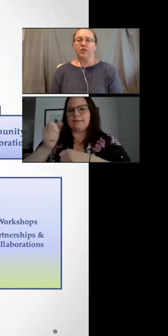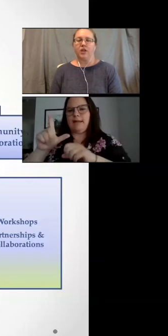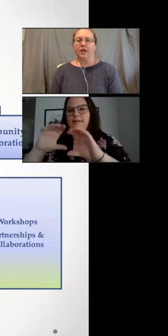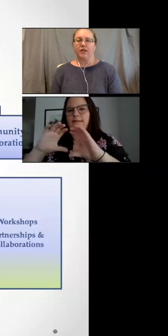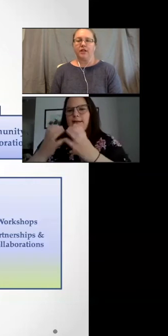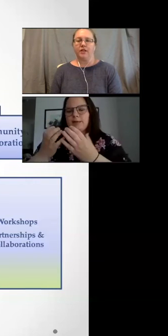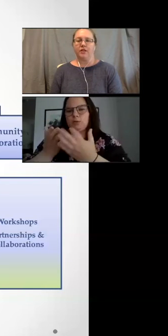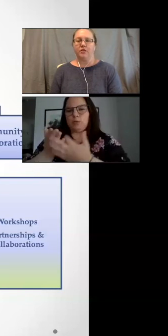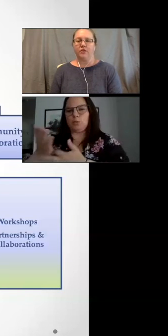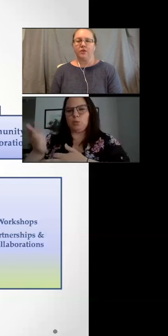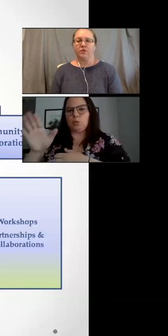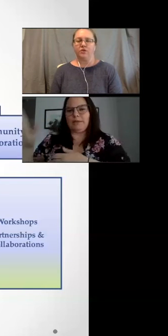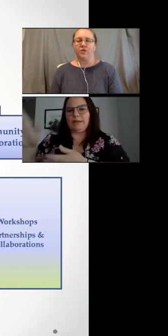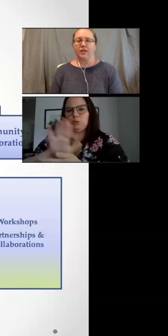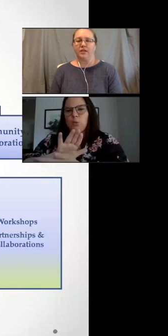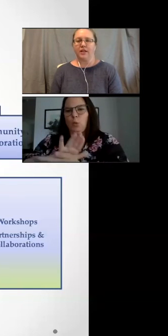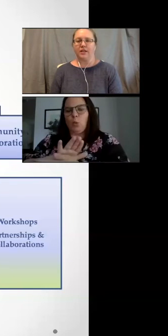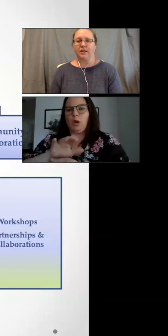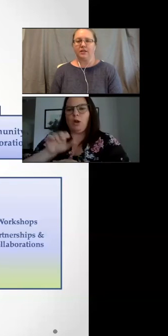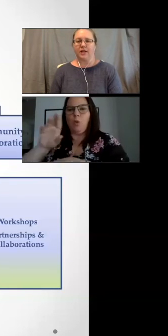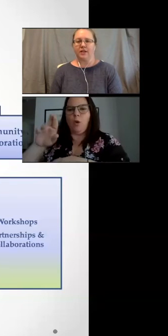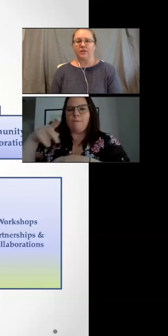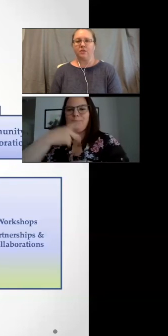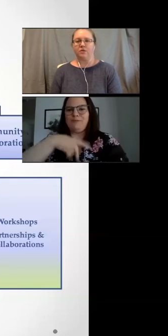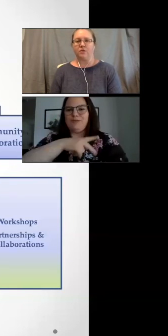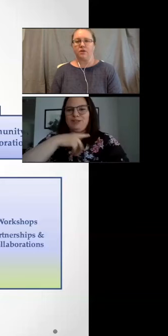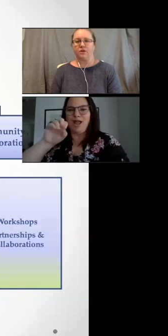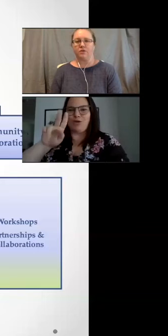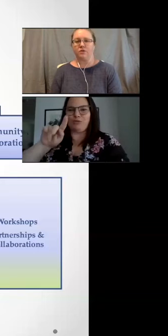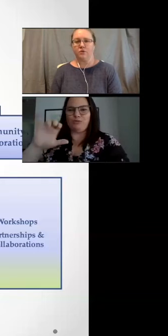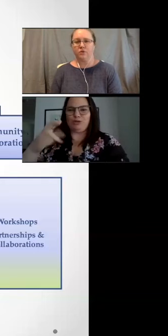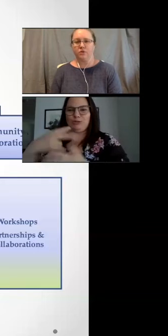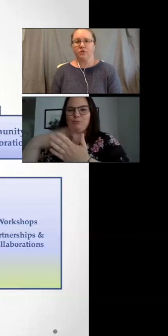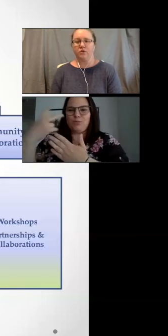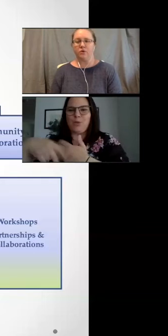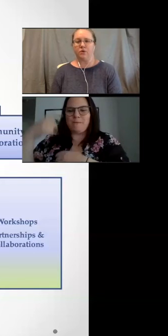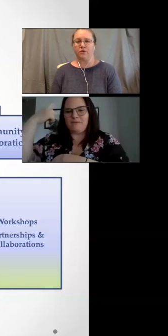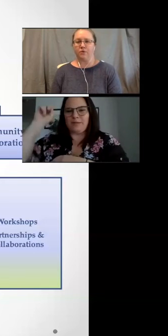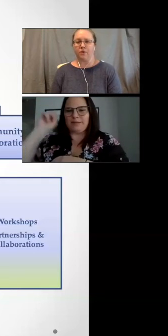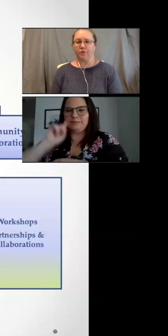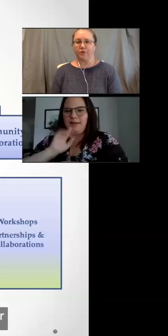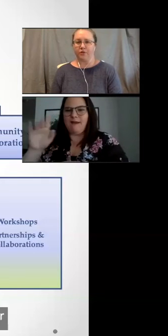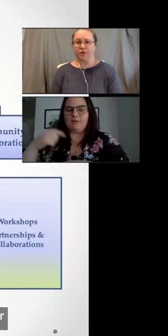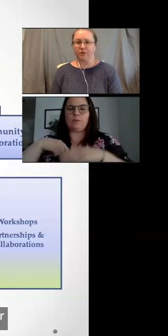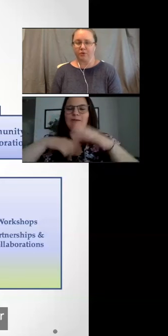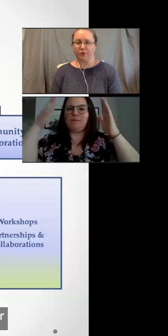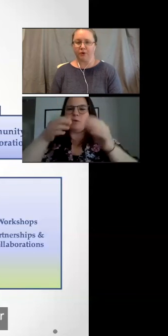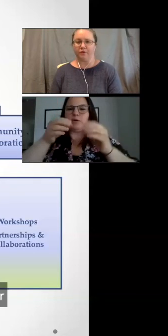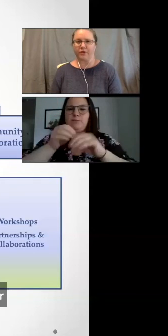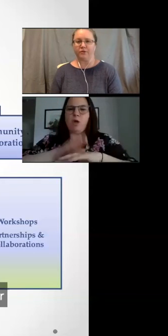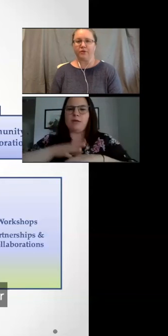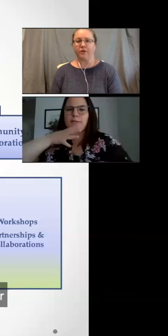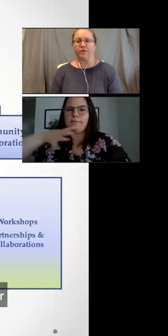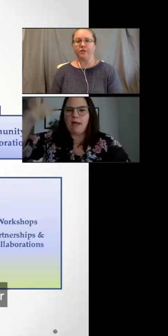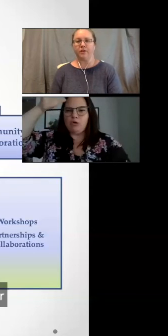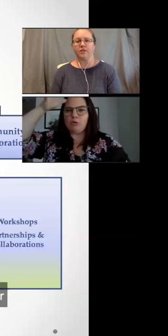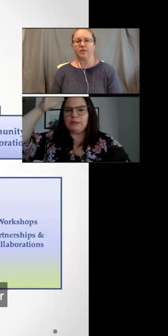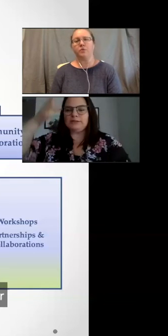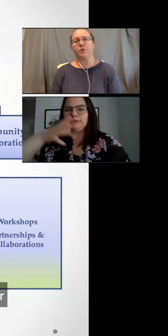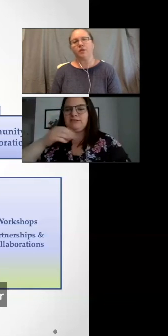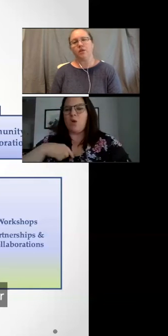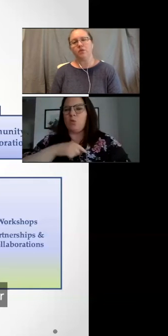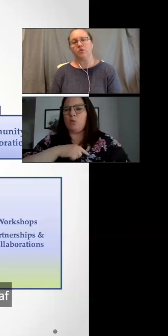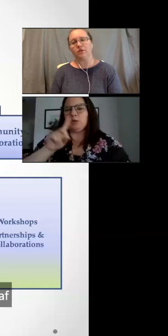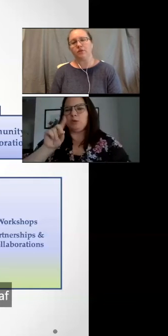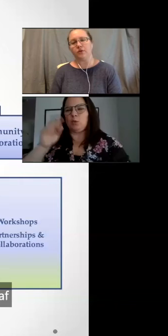The child and youth usually gets an ASL class through their school or through the Provincial Outreach Program for Deaf and Hard of Hearing. So